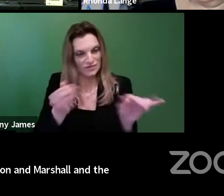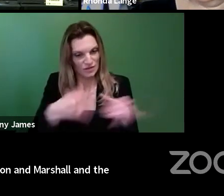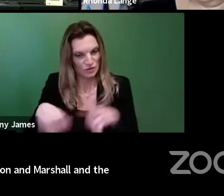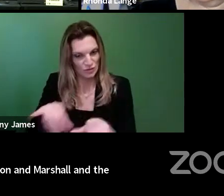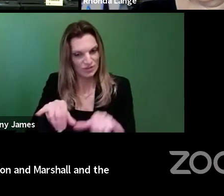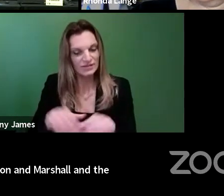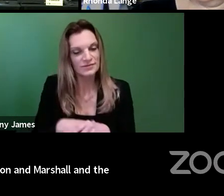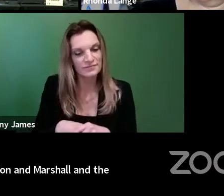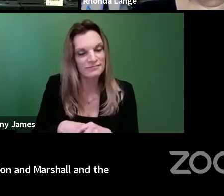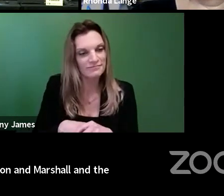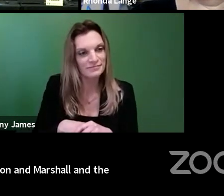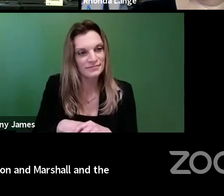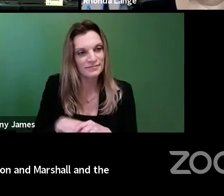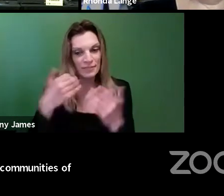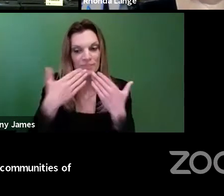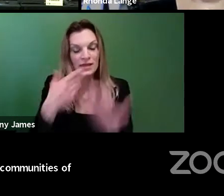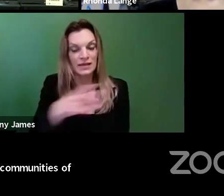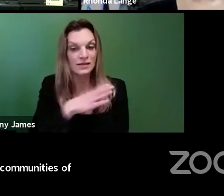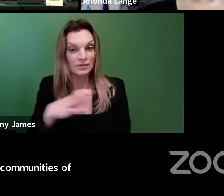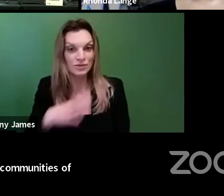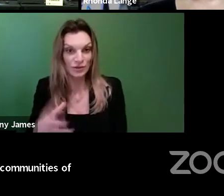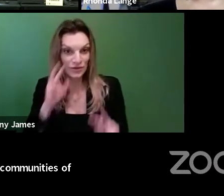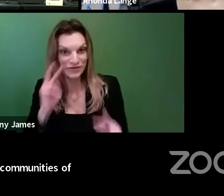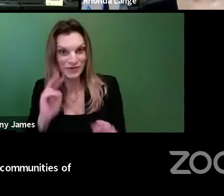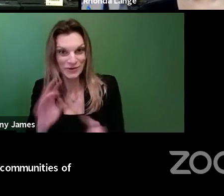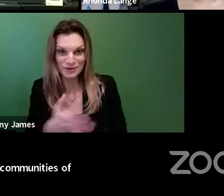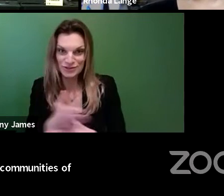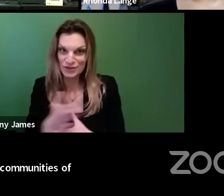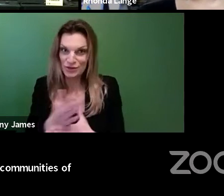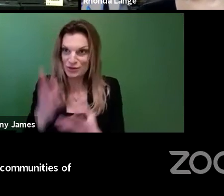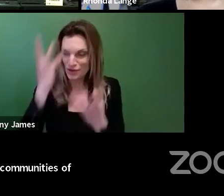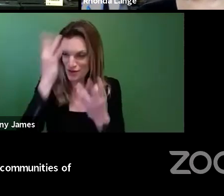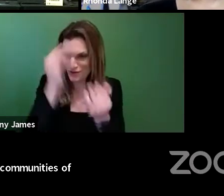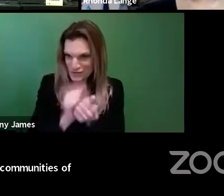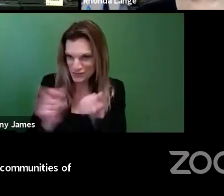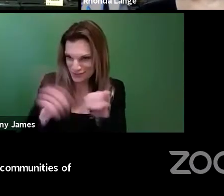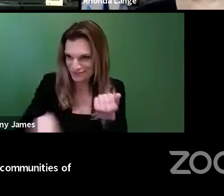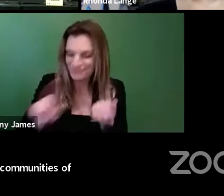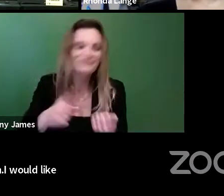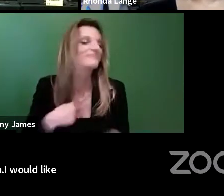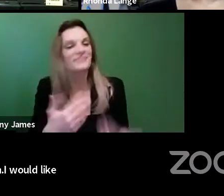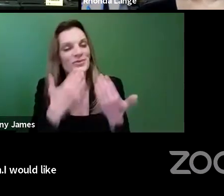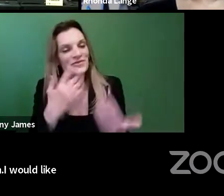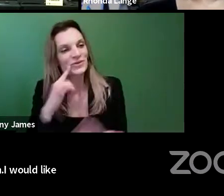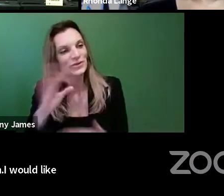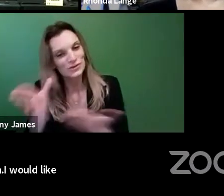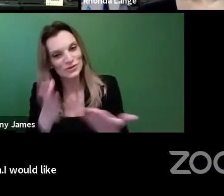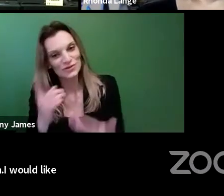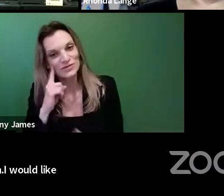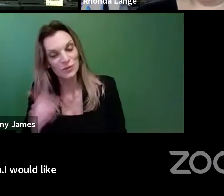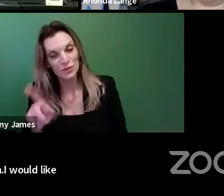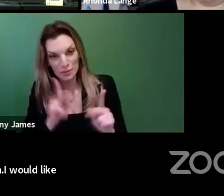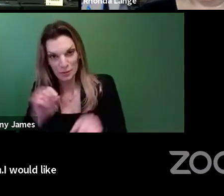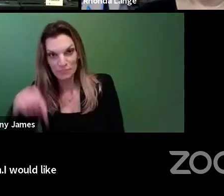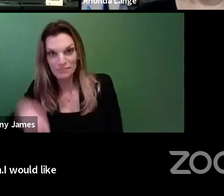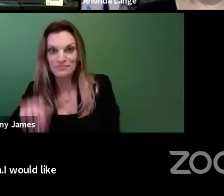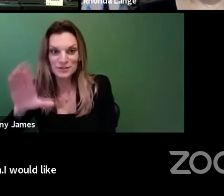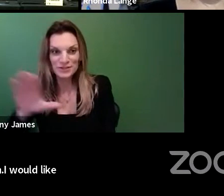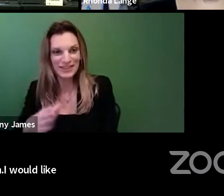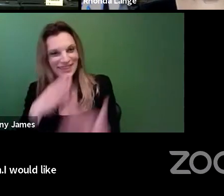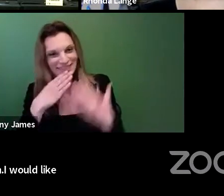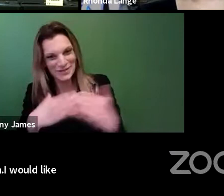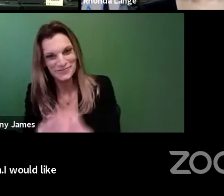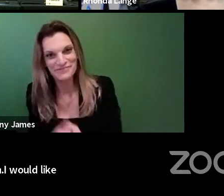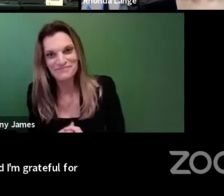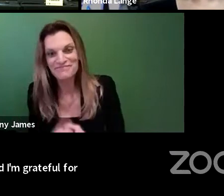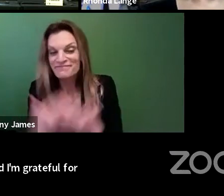County. I'd like to thank the commission and look forward to sharing more thoughts with you. And I'm grateful for your service to the people of Michigan. Thank you. Thank you for